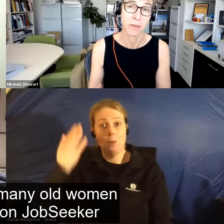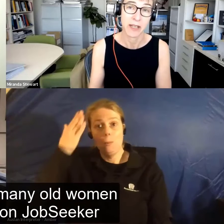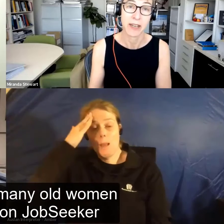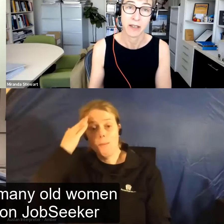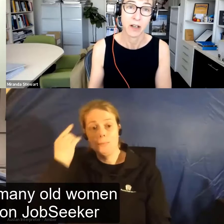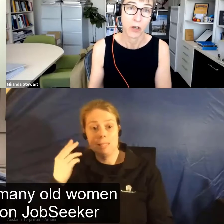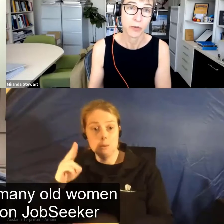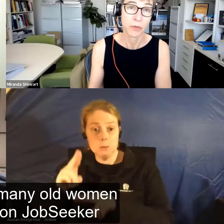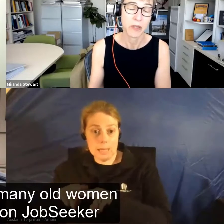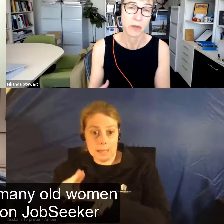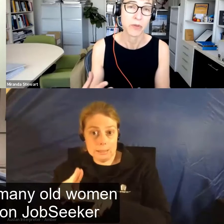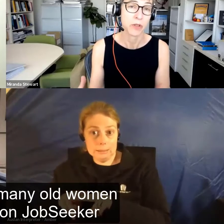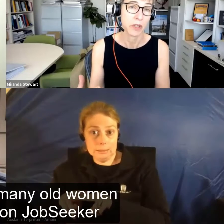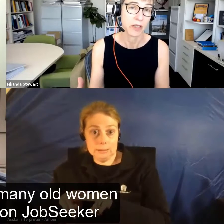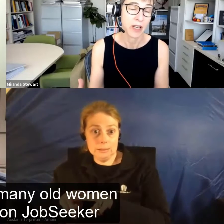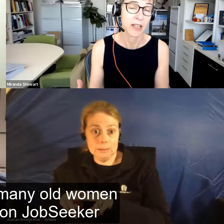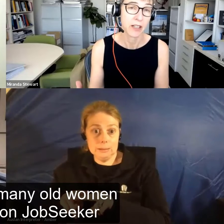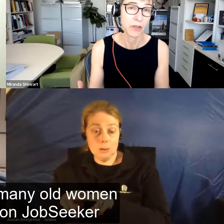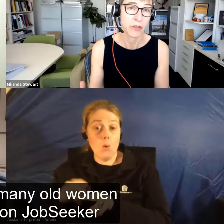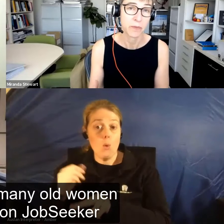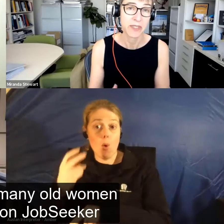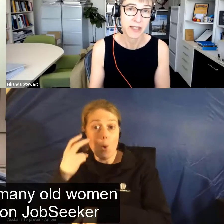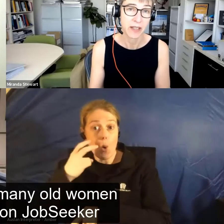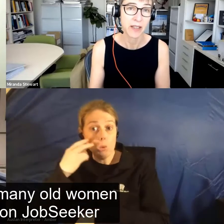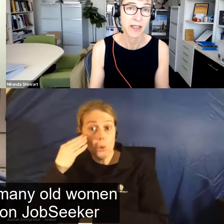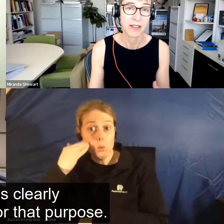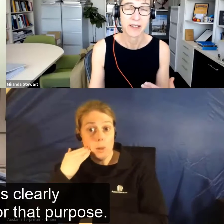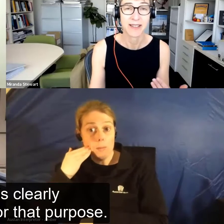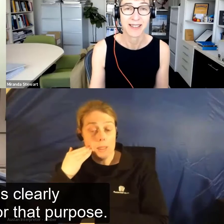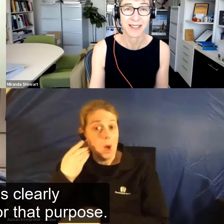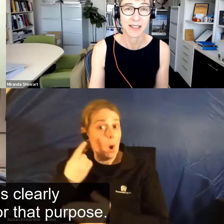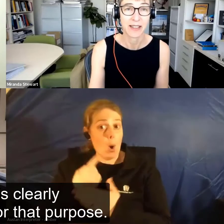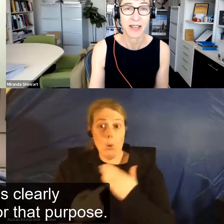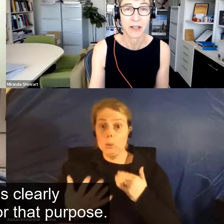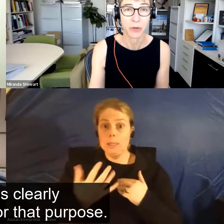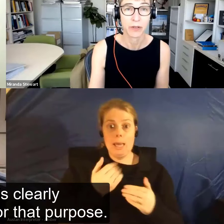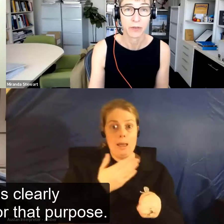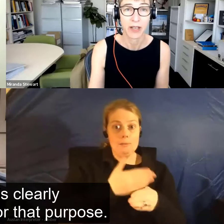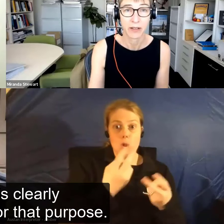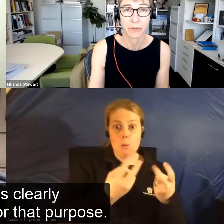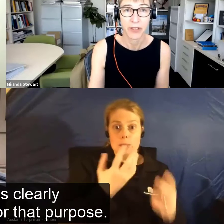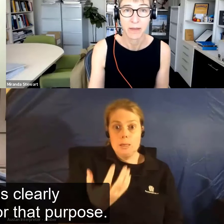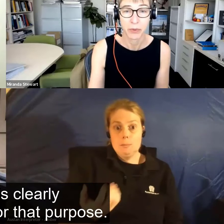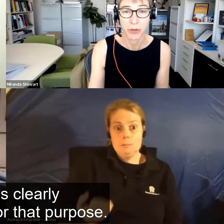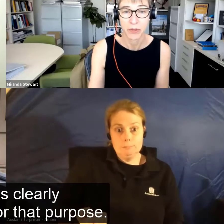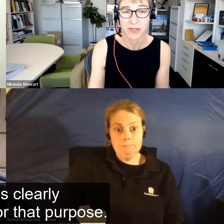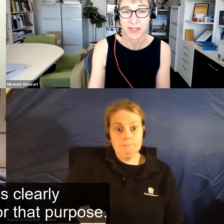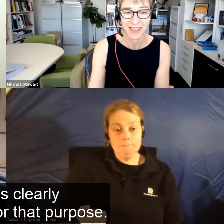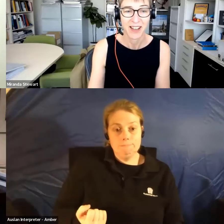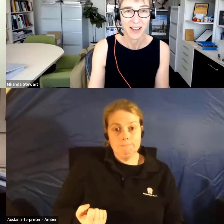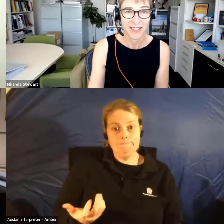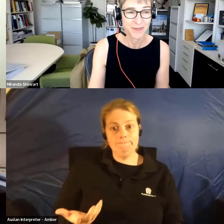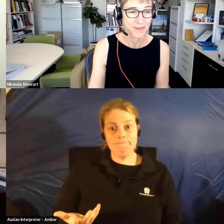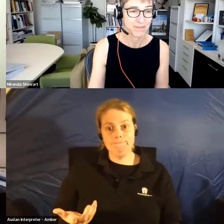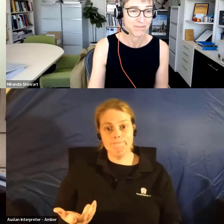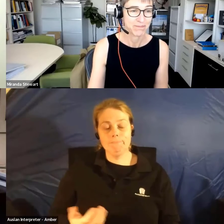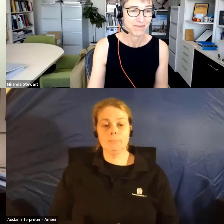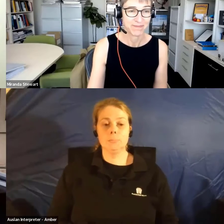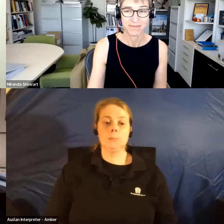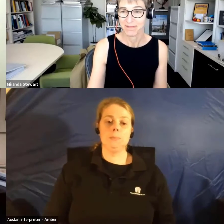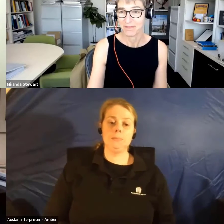and there are many older women also relying on job seeker, and it is clearly inadequate for that purpose.